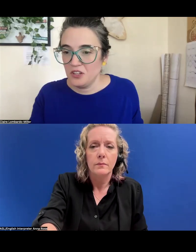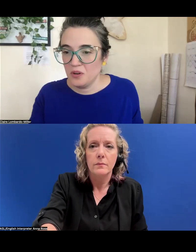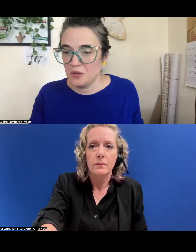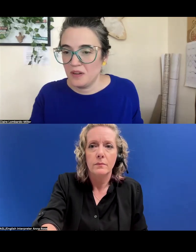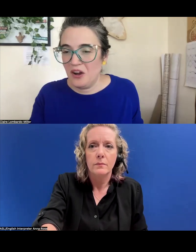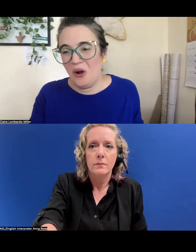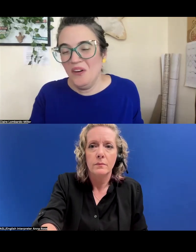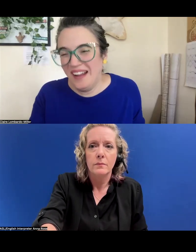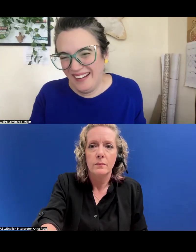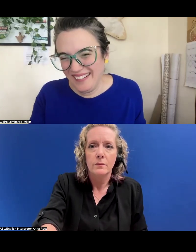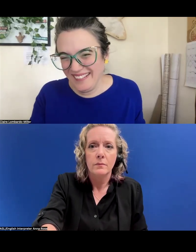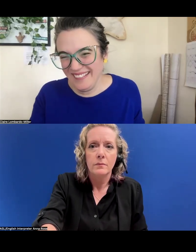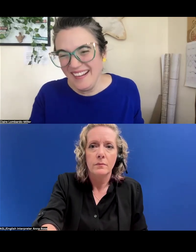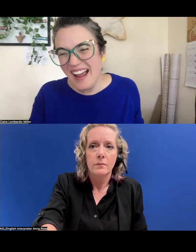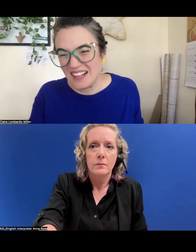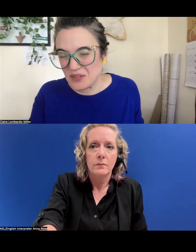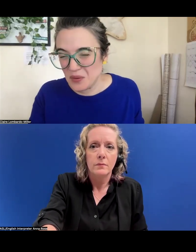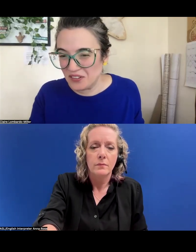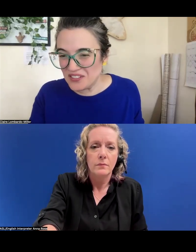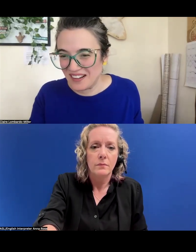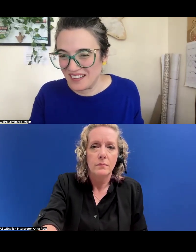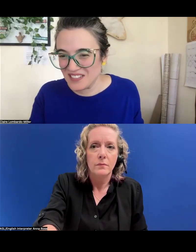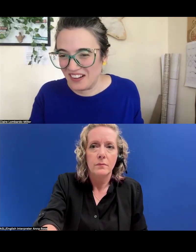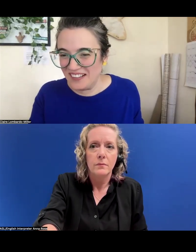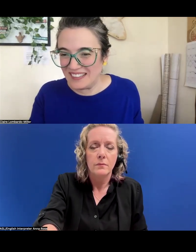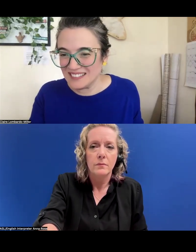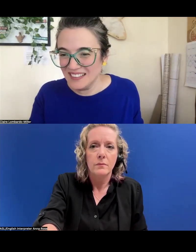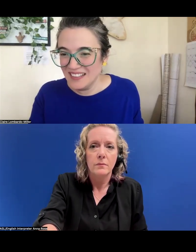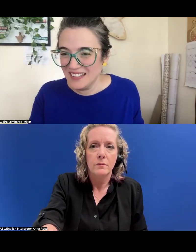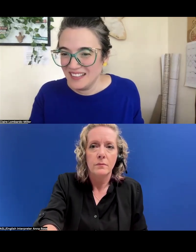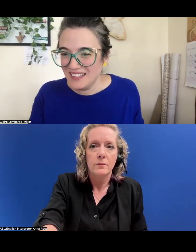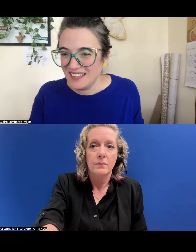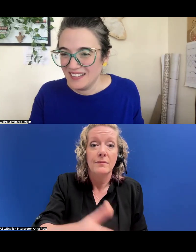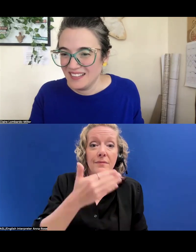Thank you for your work on that. Oh, I know someone who's here. That's very nice.